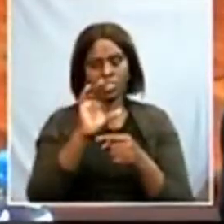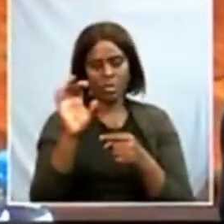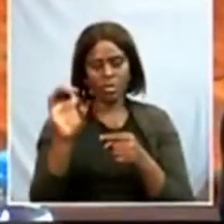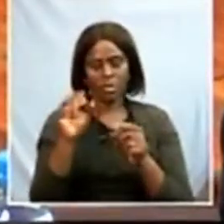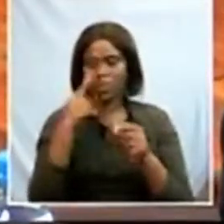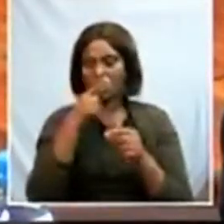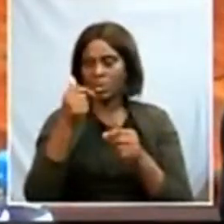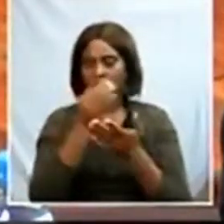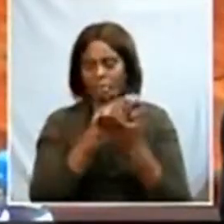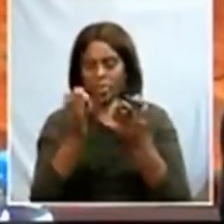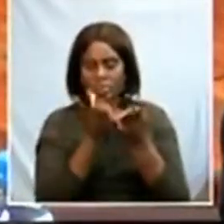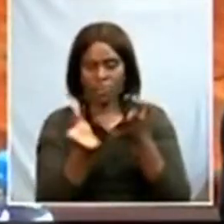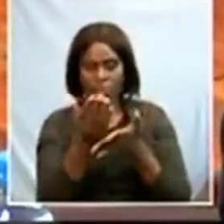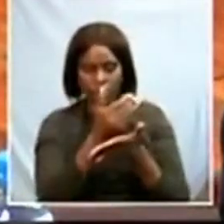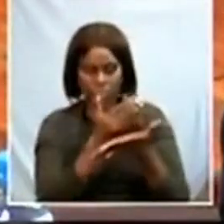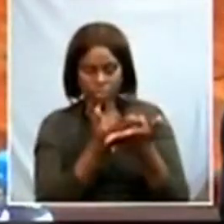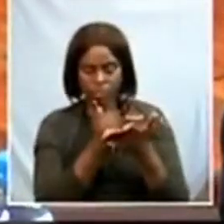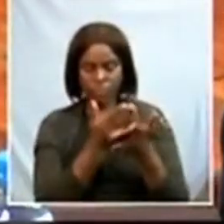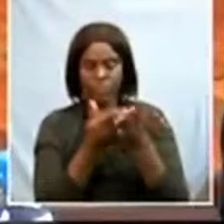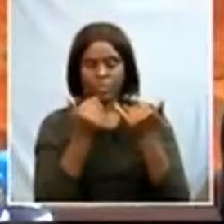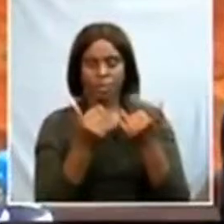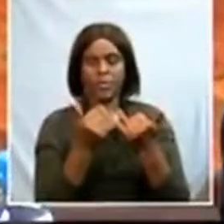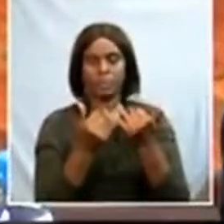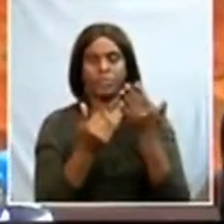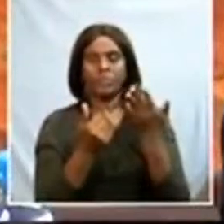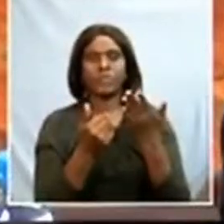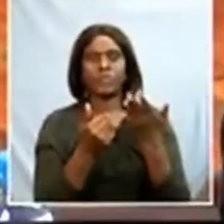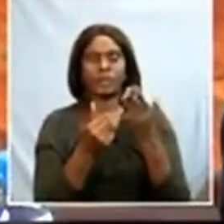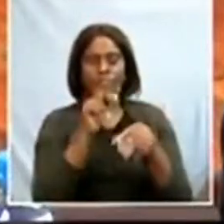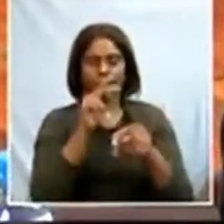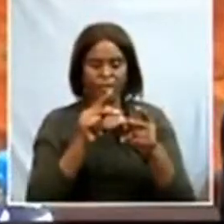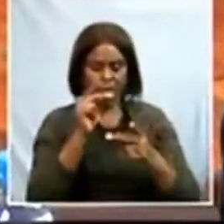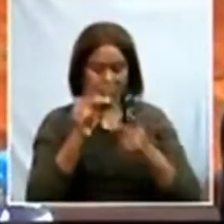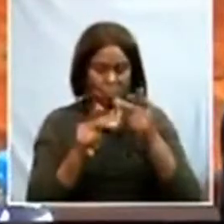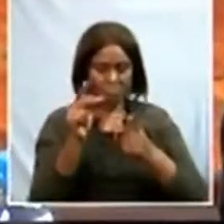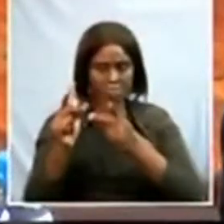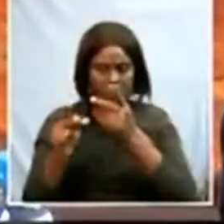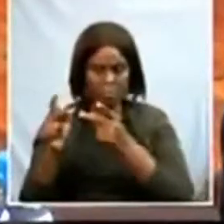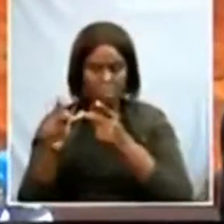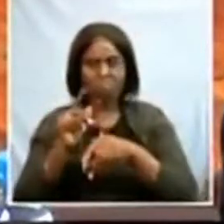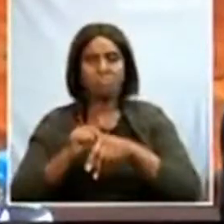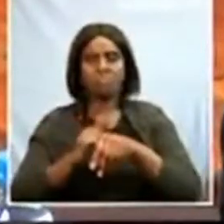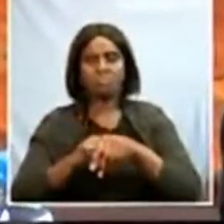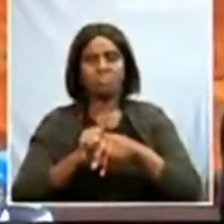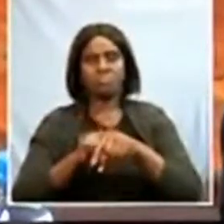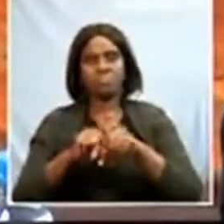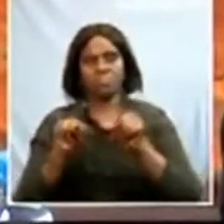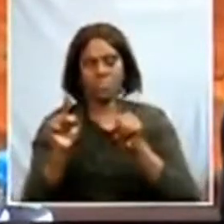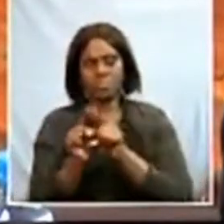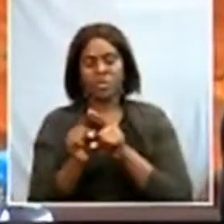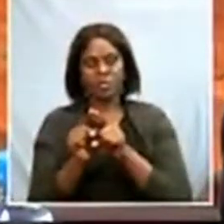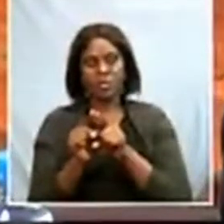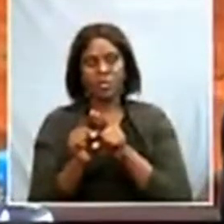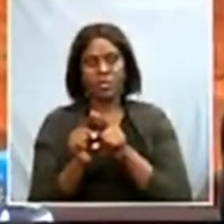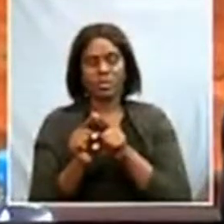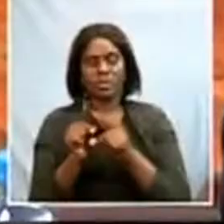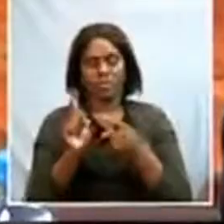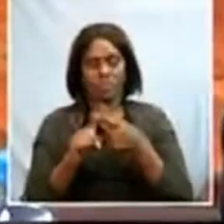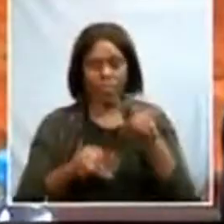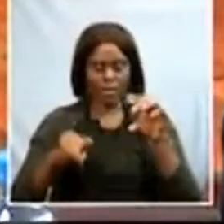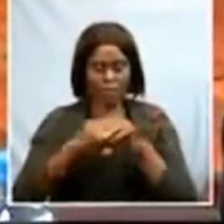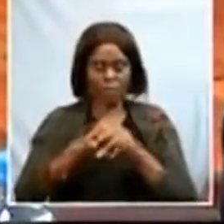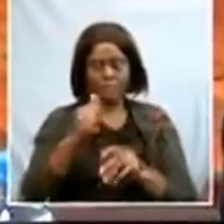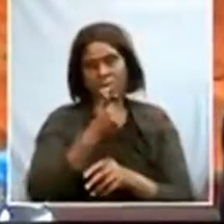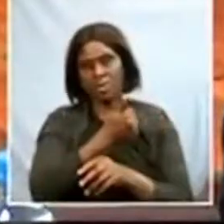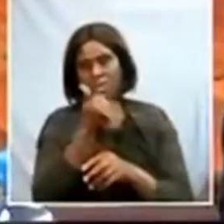who failed to mobilize. Currently, the process at procurement stage to engage